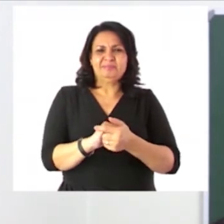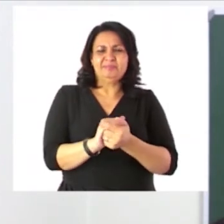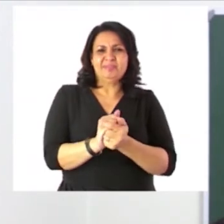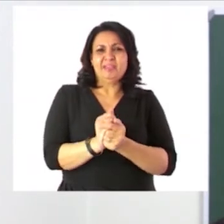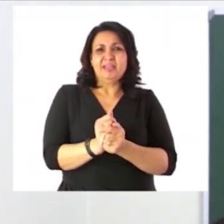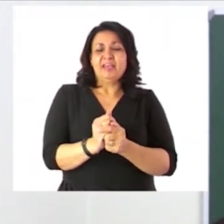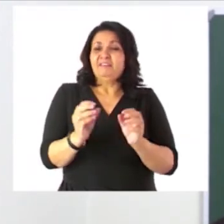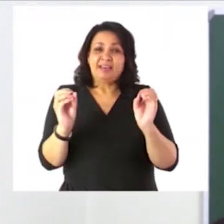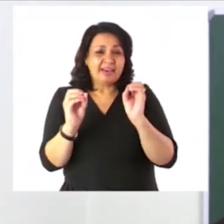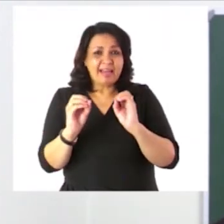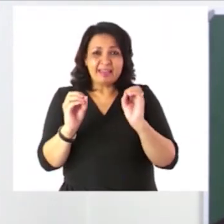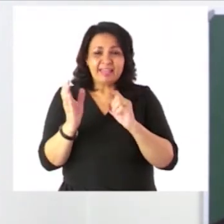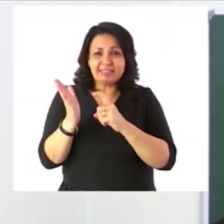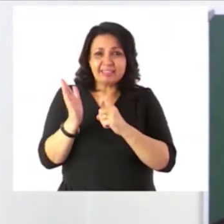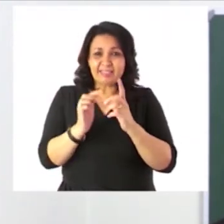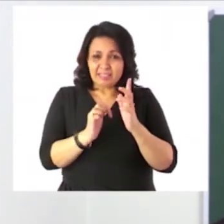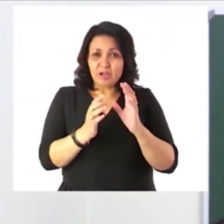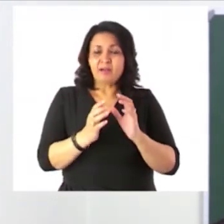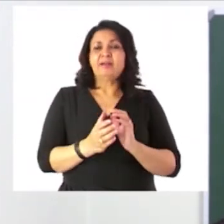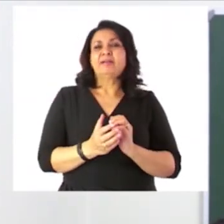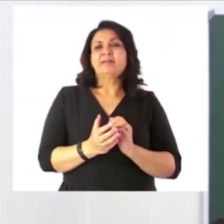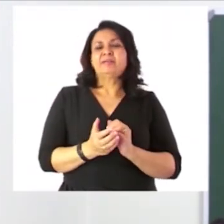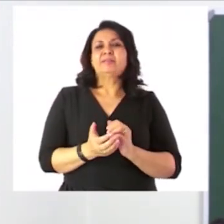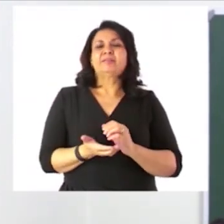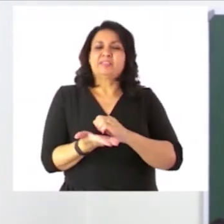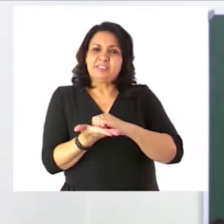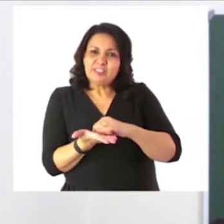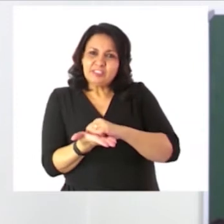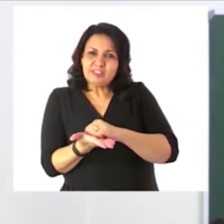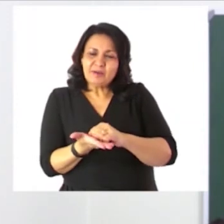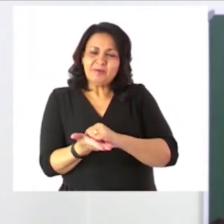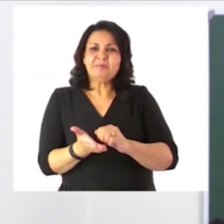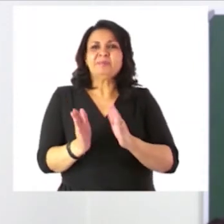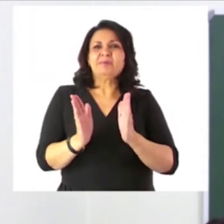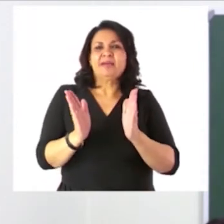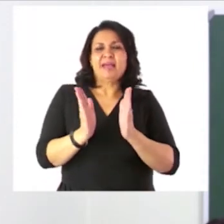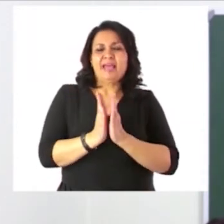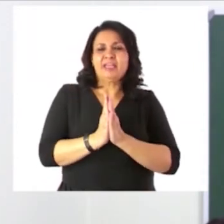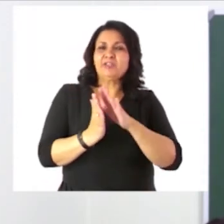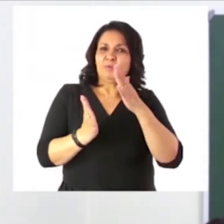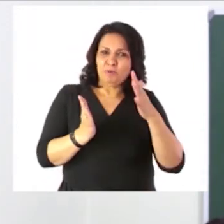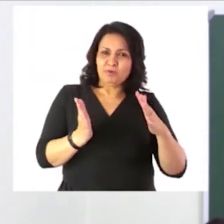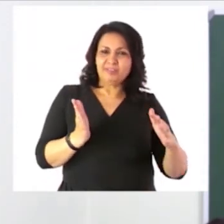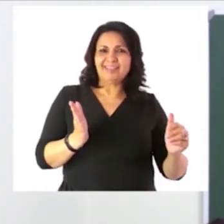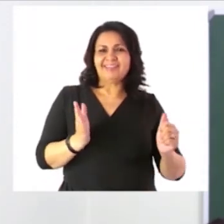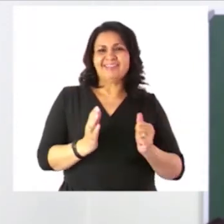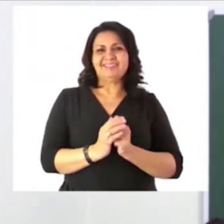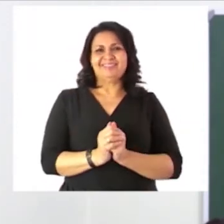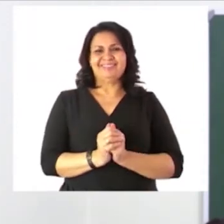if you do not have a sanitizer at home, please use water and